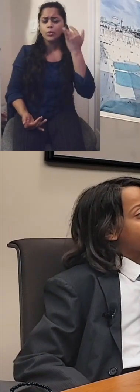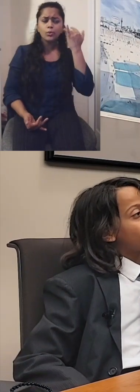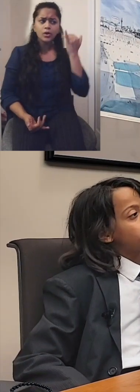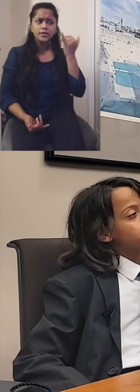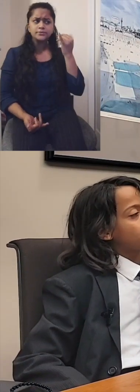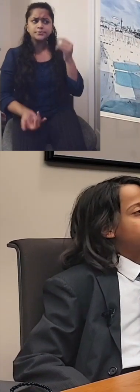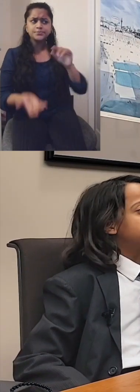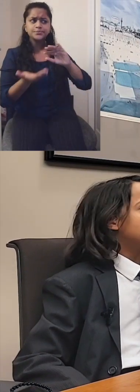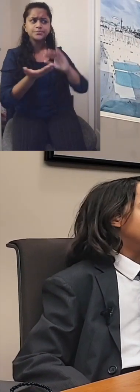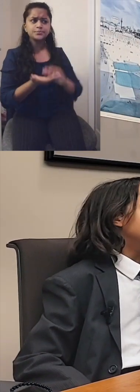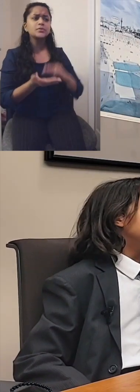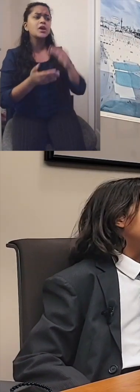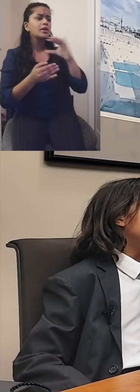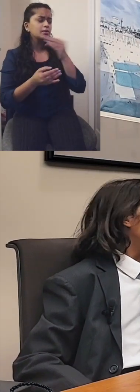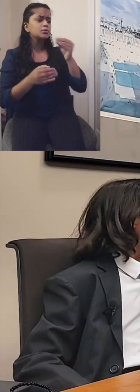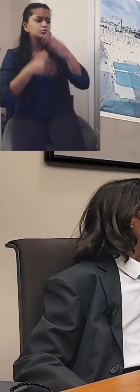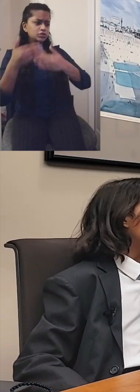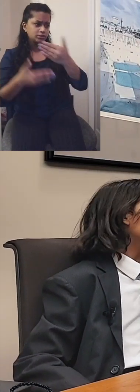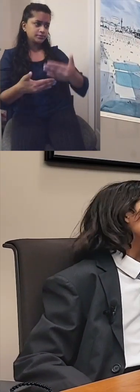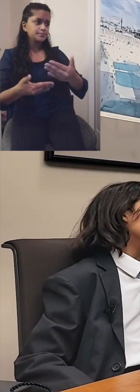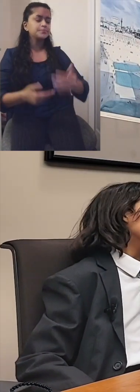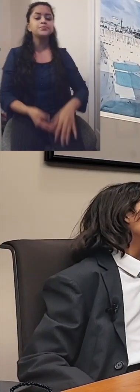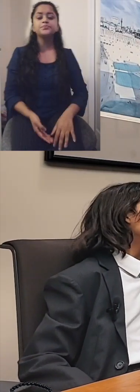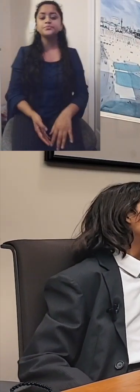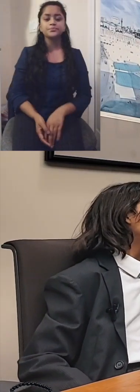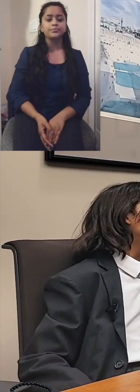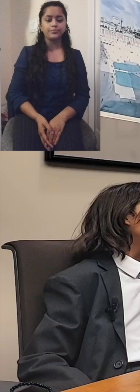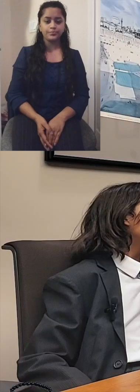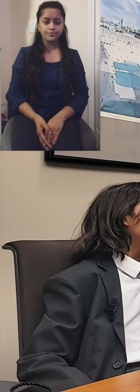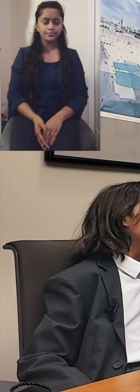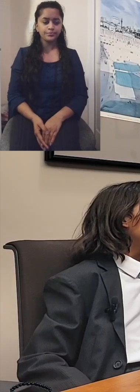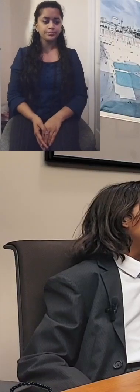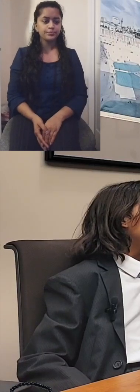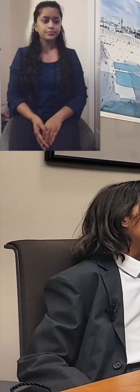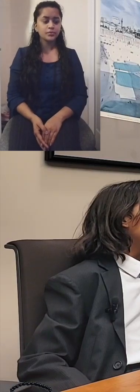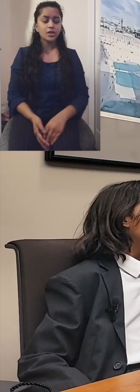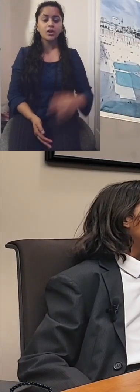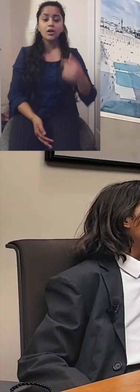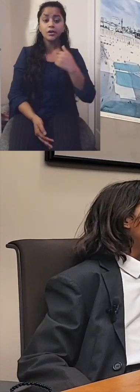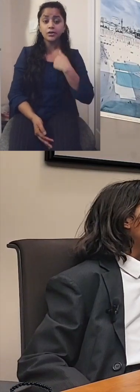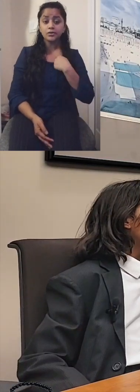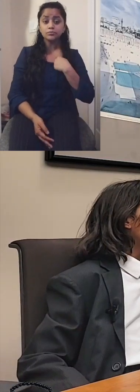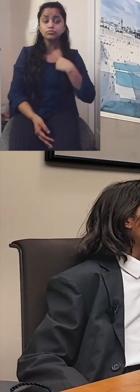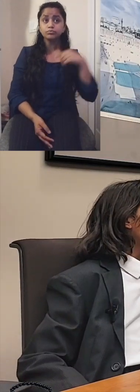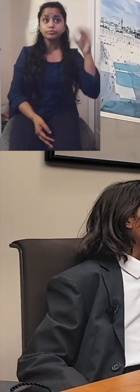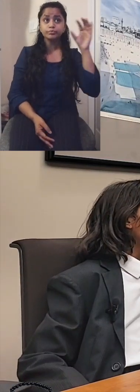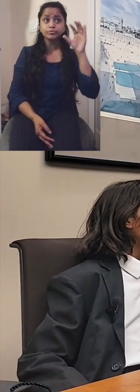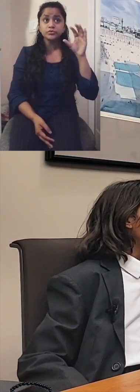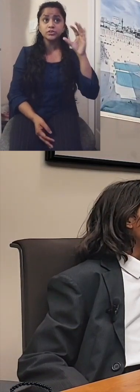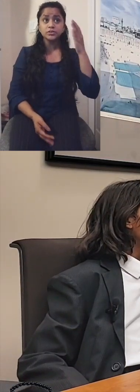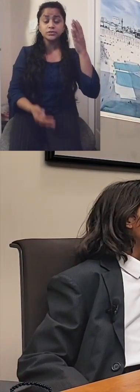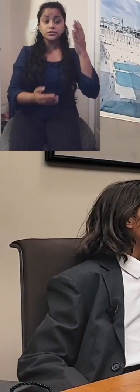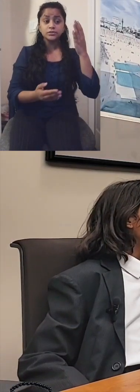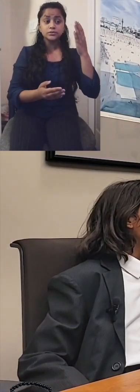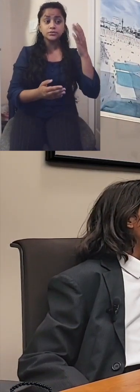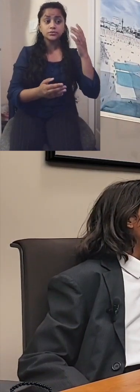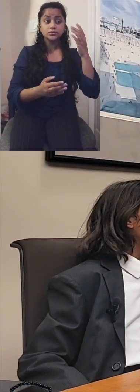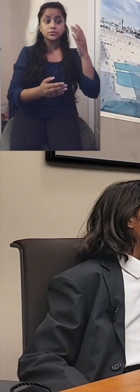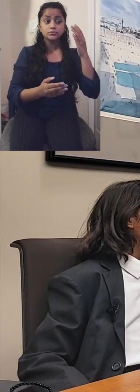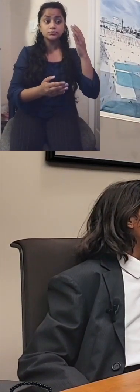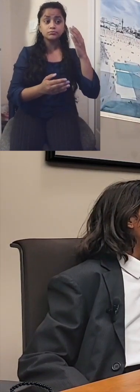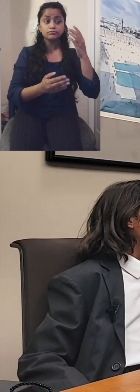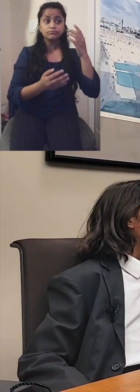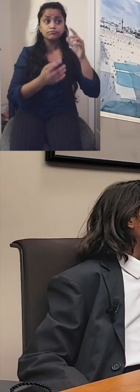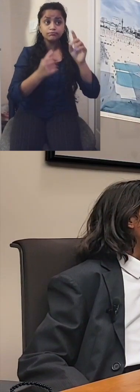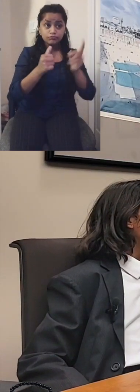governor, and what was the process of becoming governor? Yeah, so I was